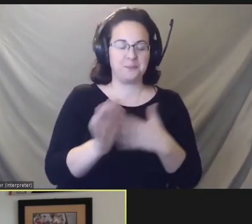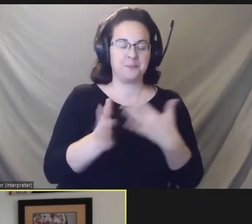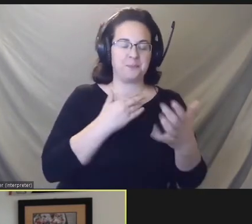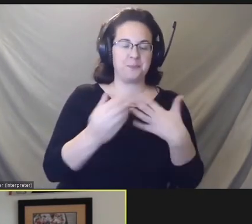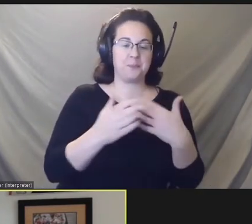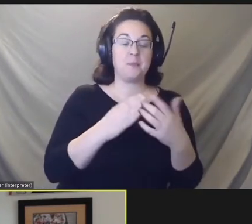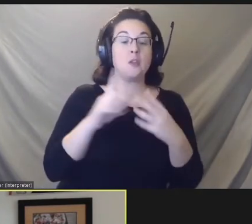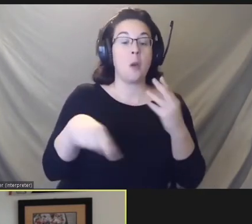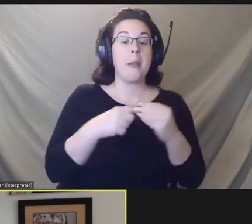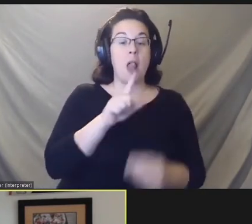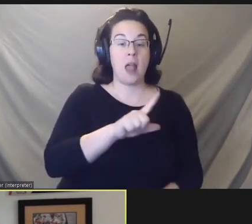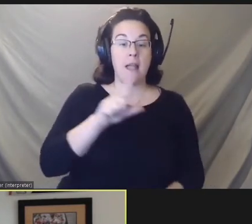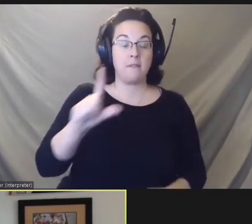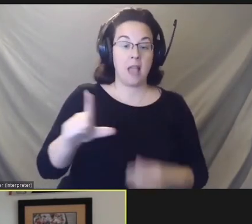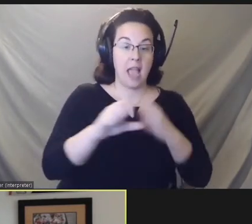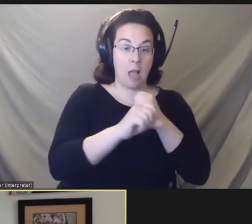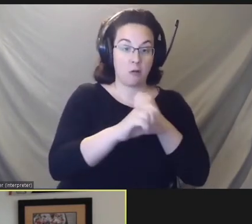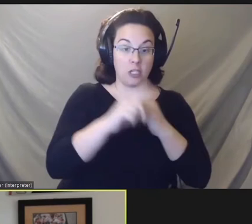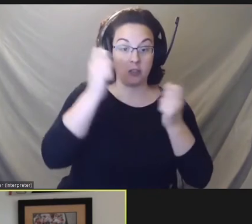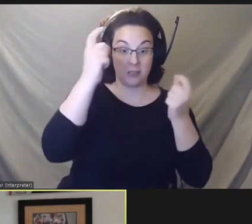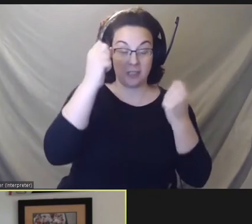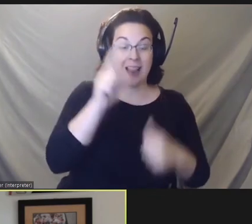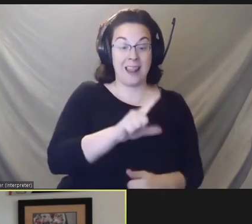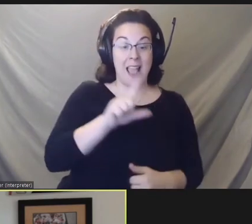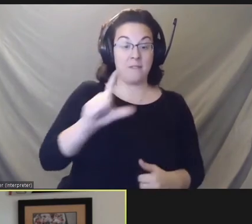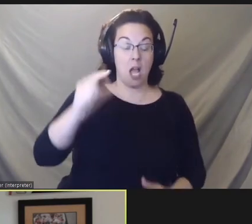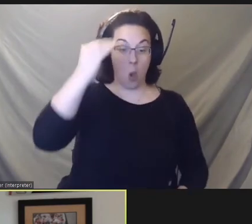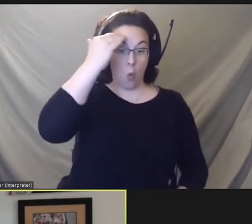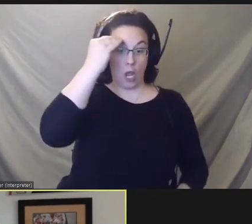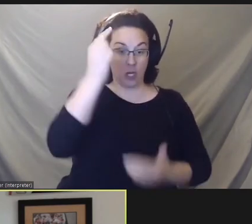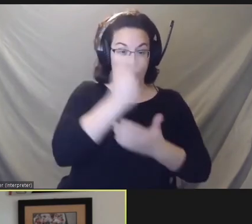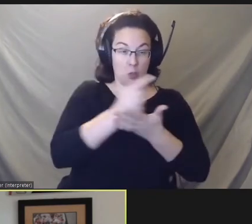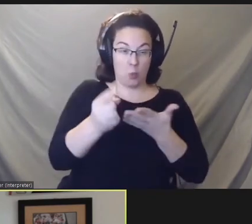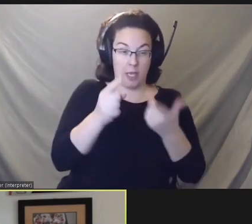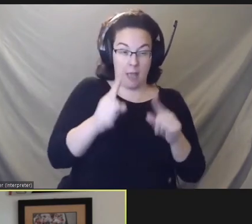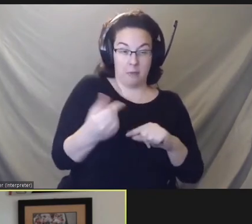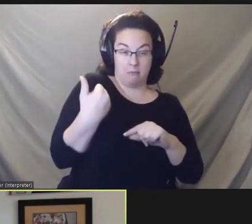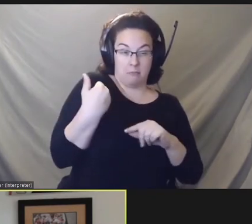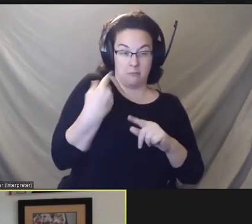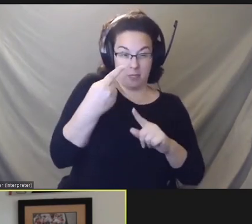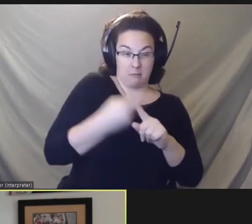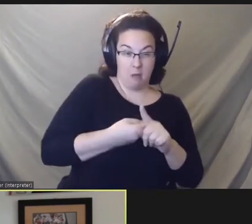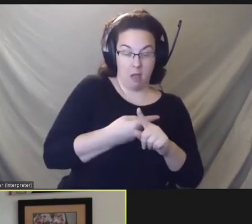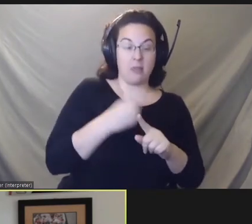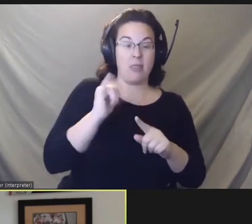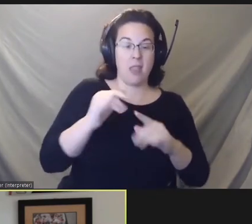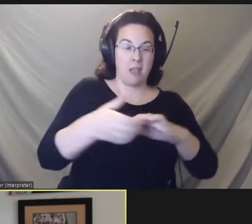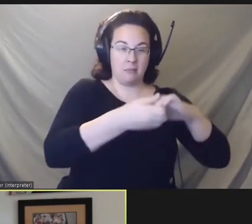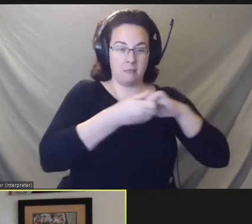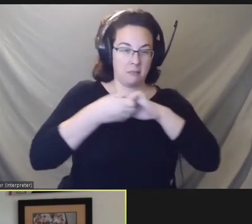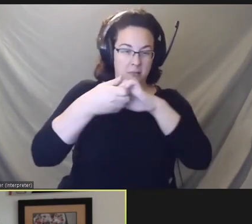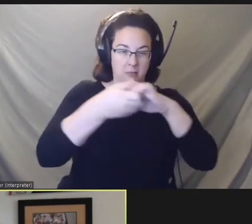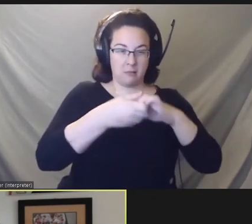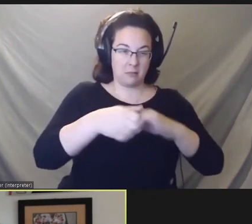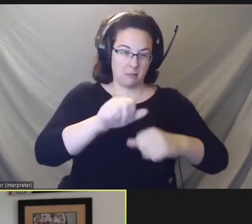Lifeline Outreach, Lifeline Awareness Week was earlier this month, and that's a collaborative effort between the FCC,